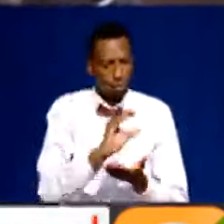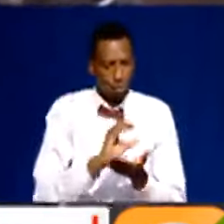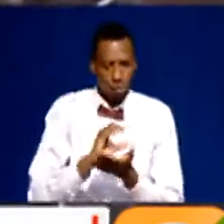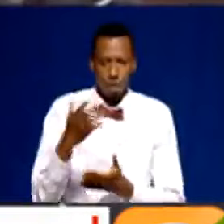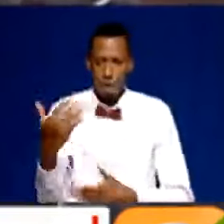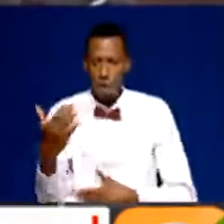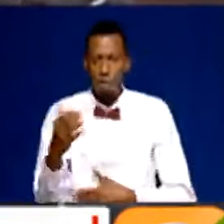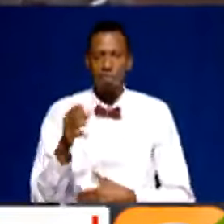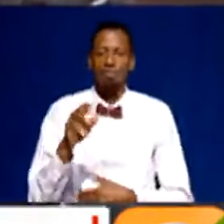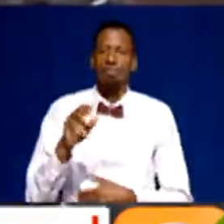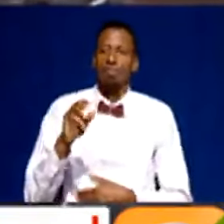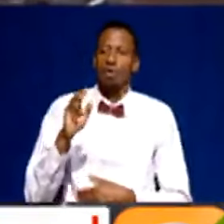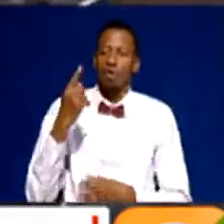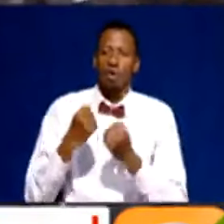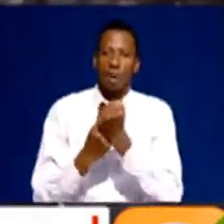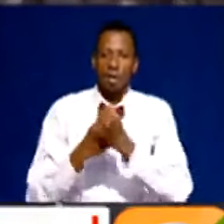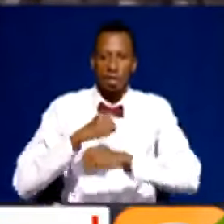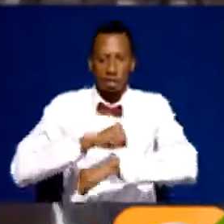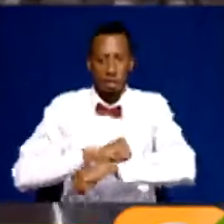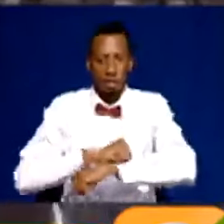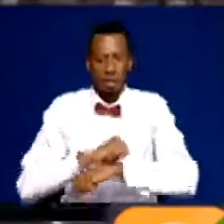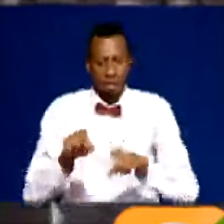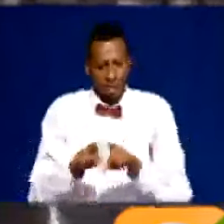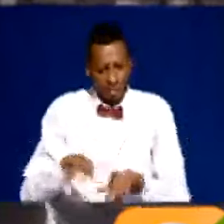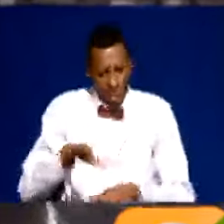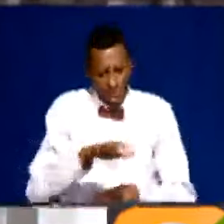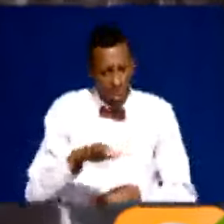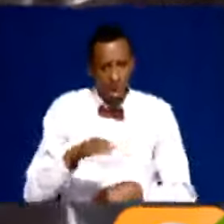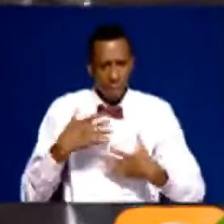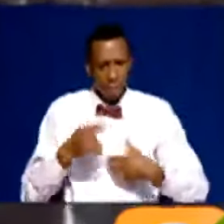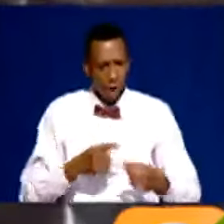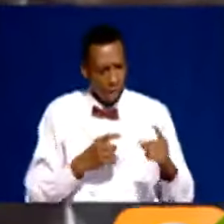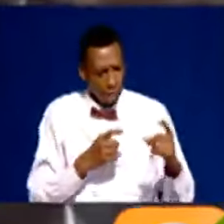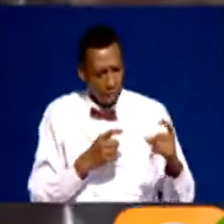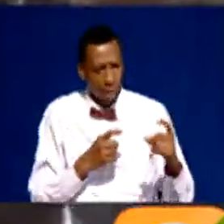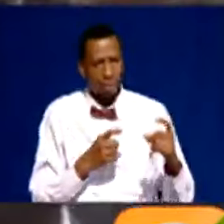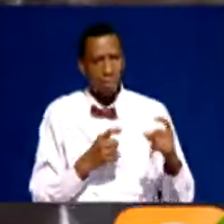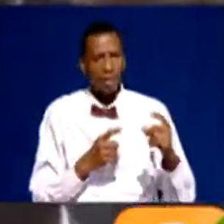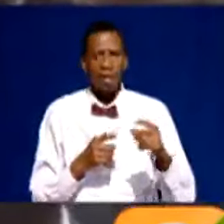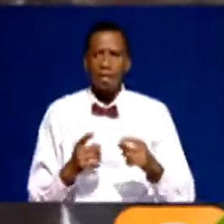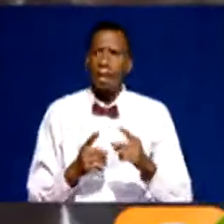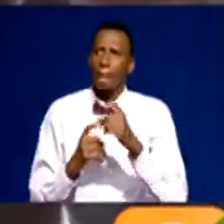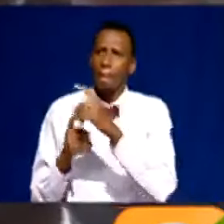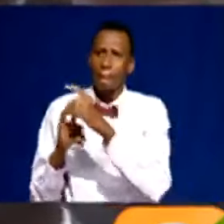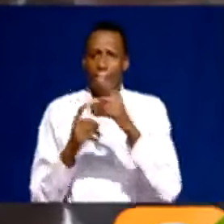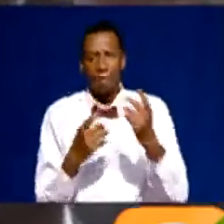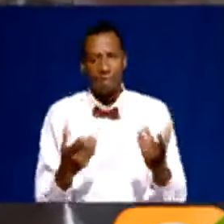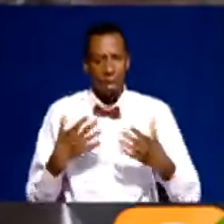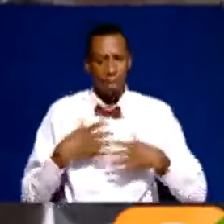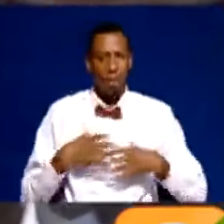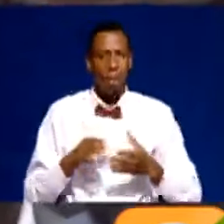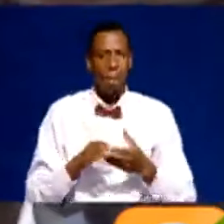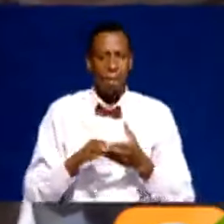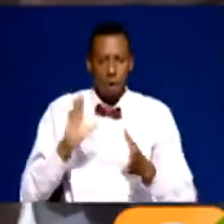the same ward in South Mugirango. Armed men stormed the meeting with gunshots, rending the air. Many people were injured in the